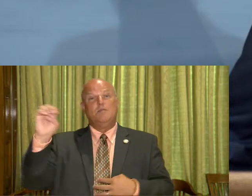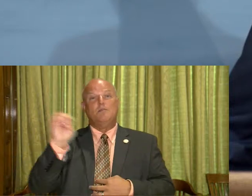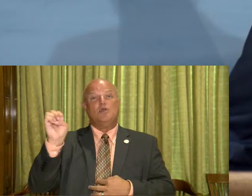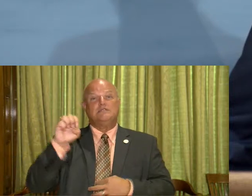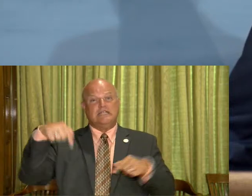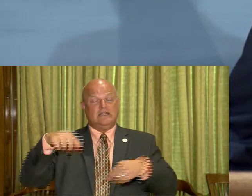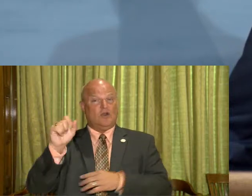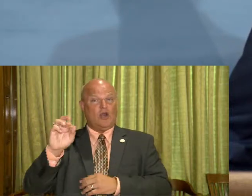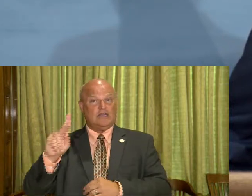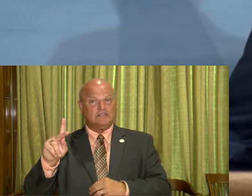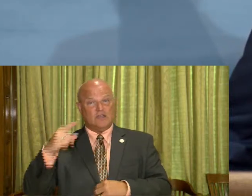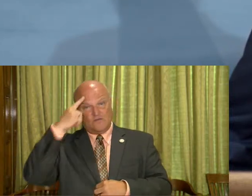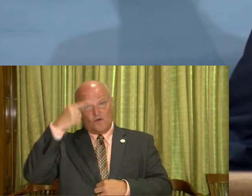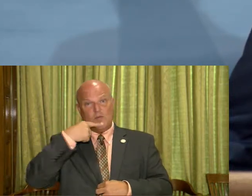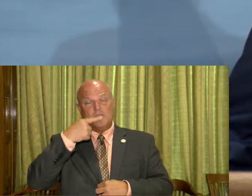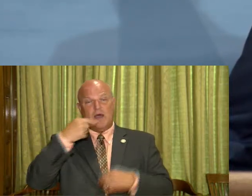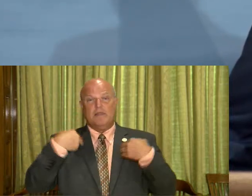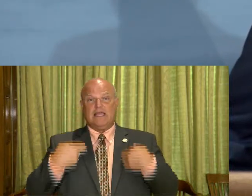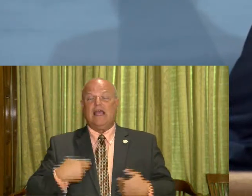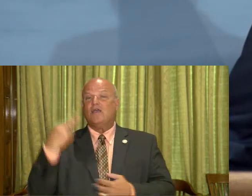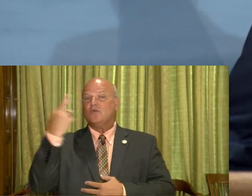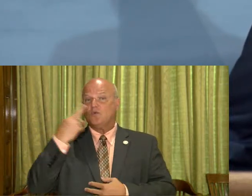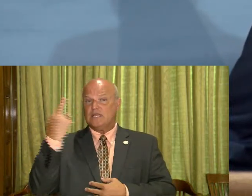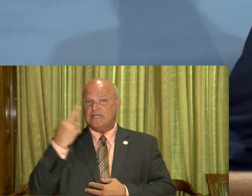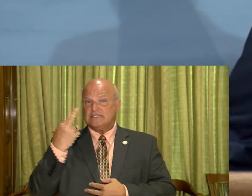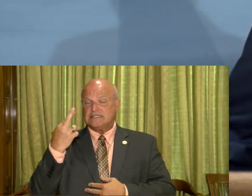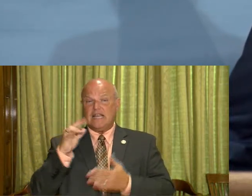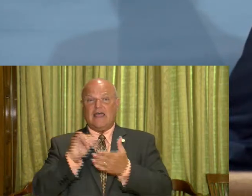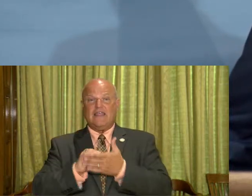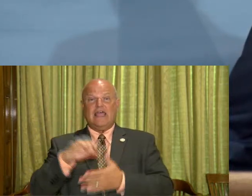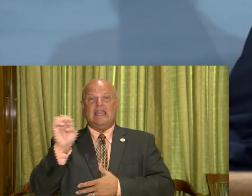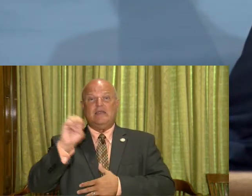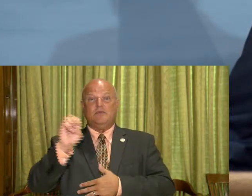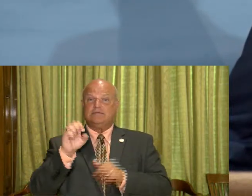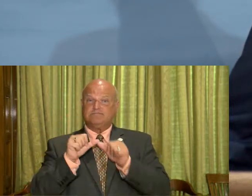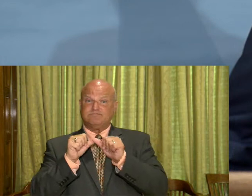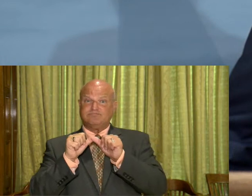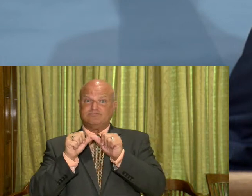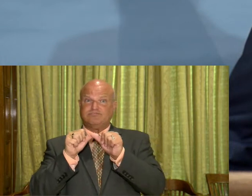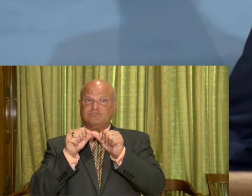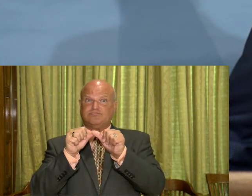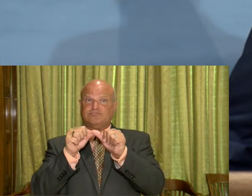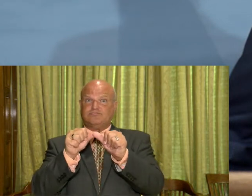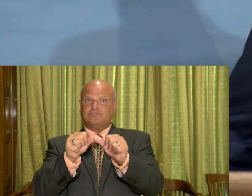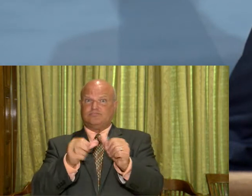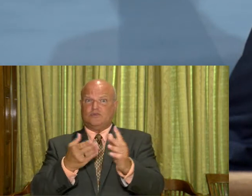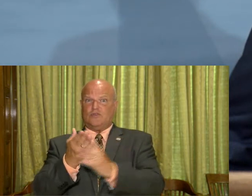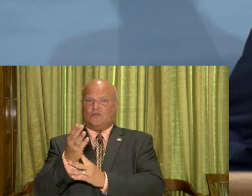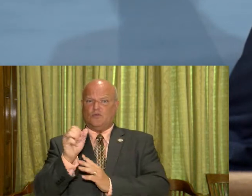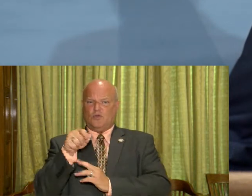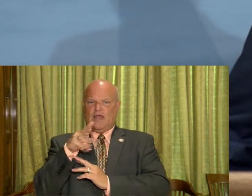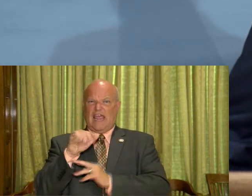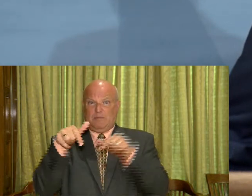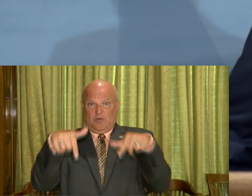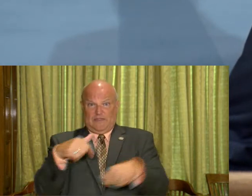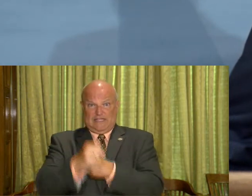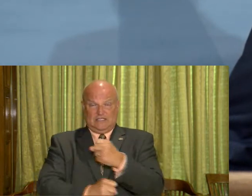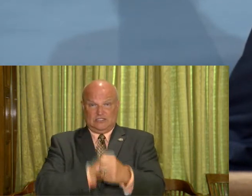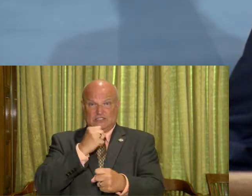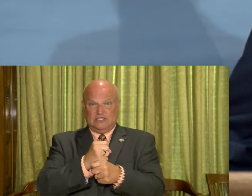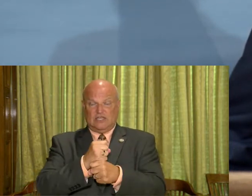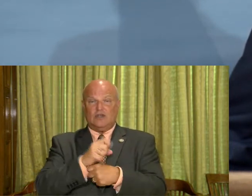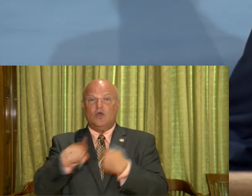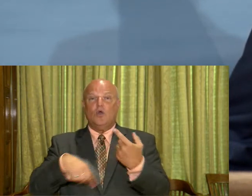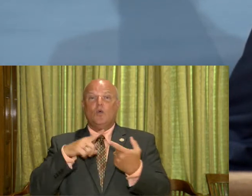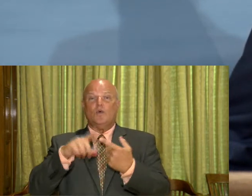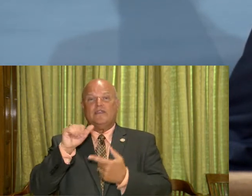in Arkansas for public health reason, and that emergency extended, I believe, all the way through April of this year, and when the